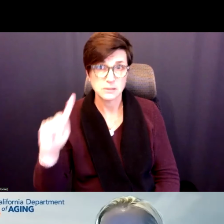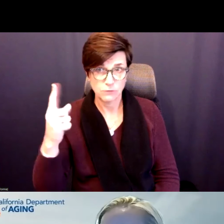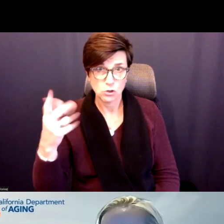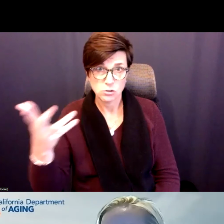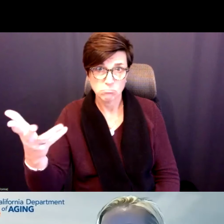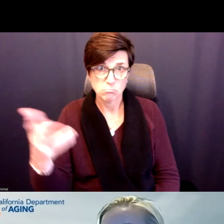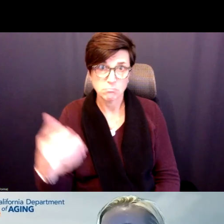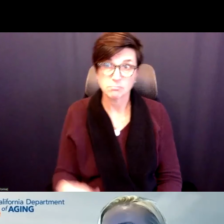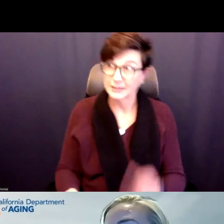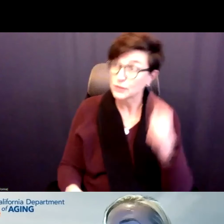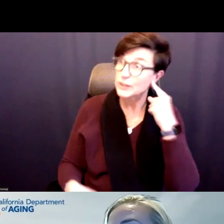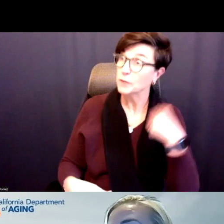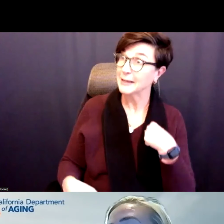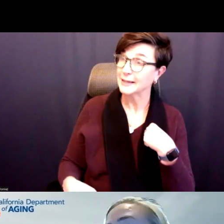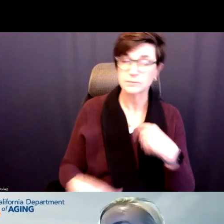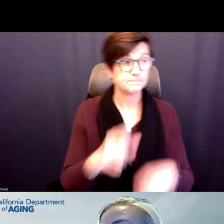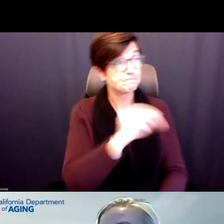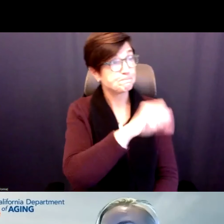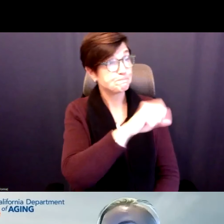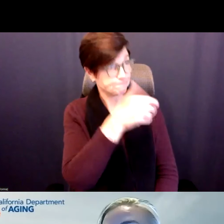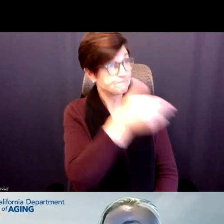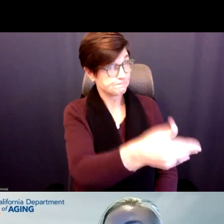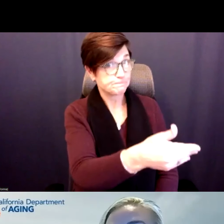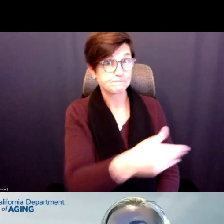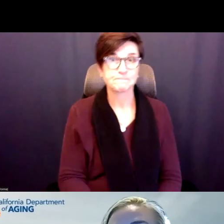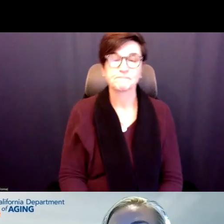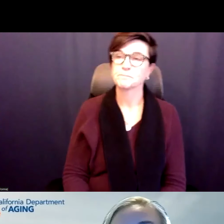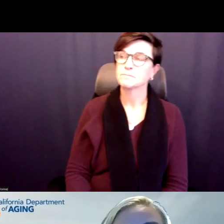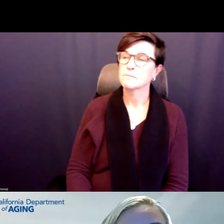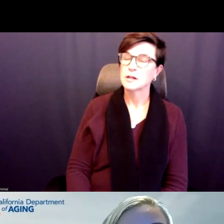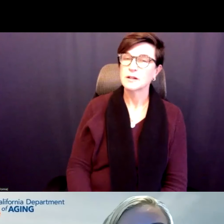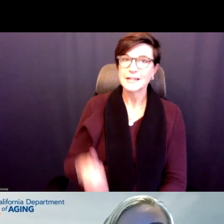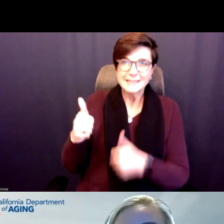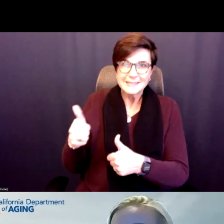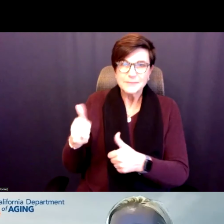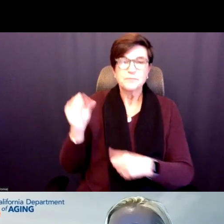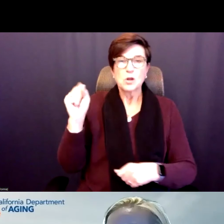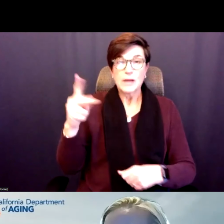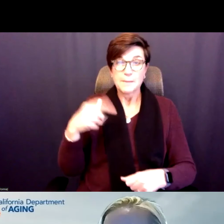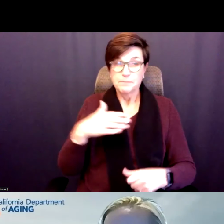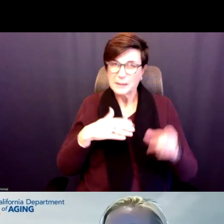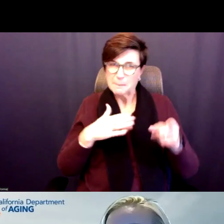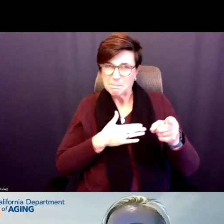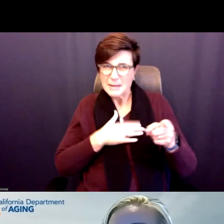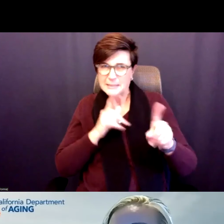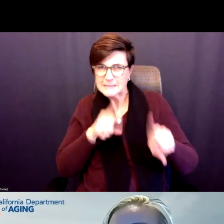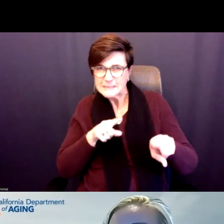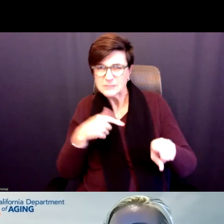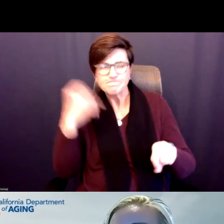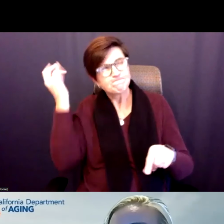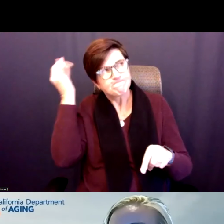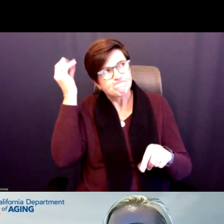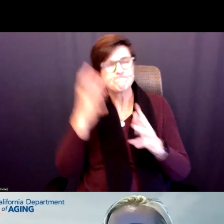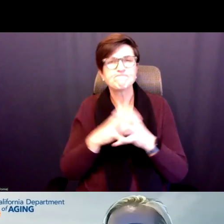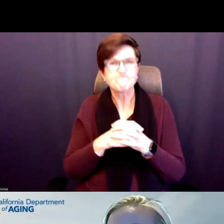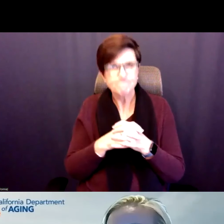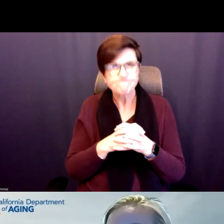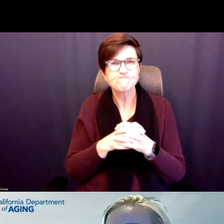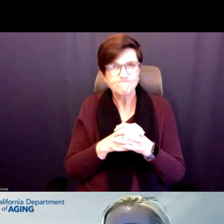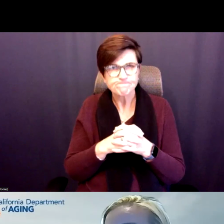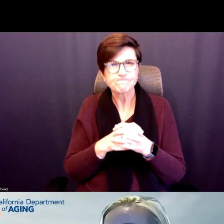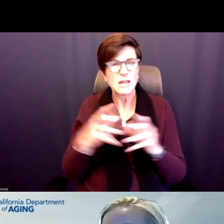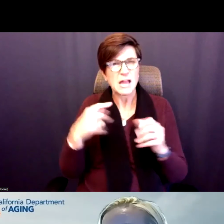Hi, can you hear me? Yes. Oh, good. A couple different thoughts on this one. I think it's really important that the